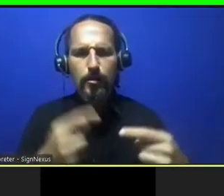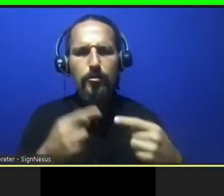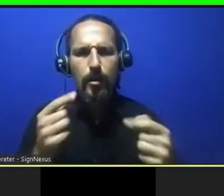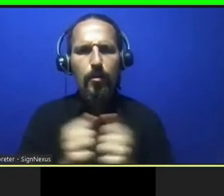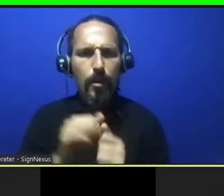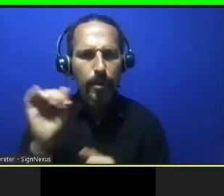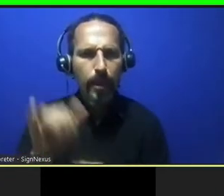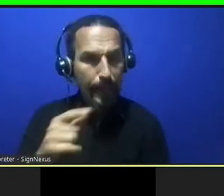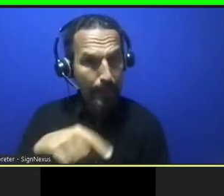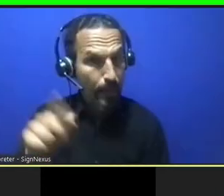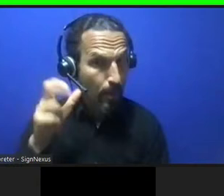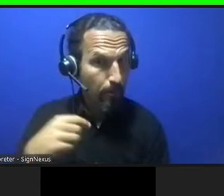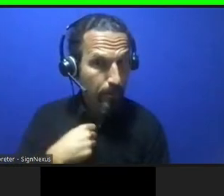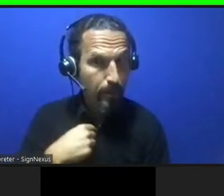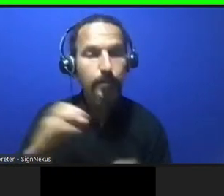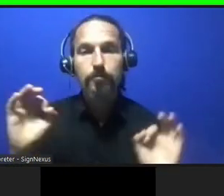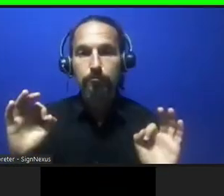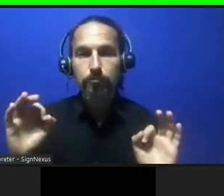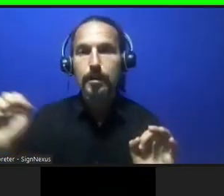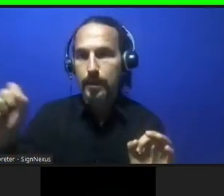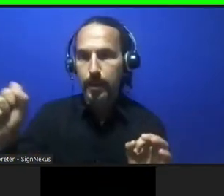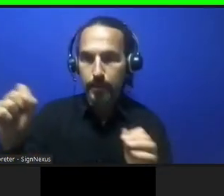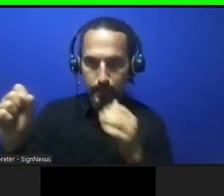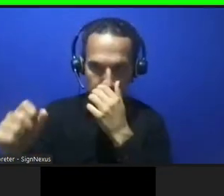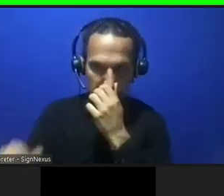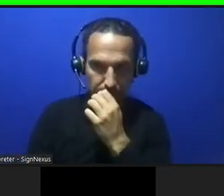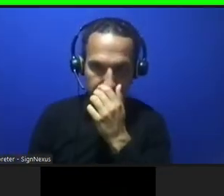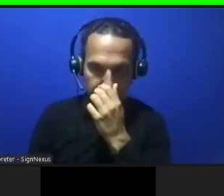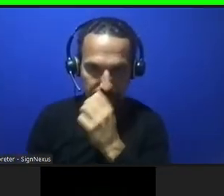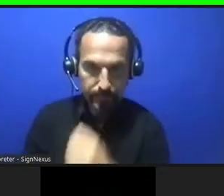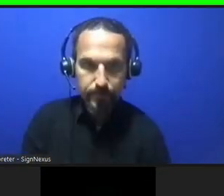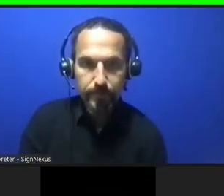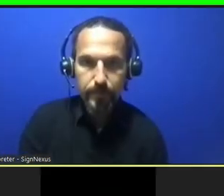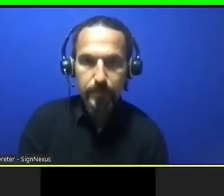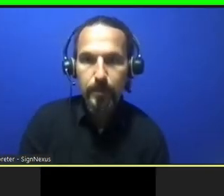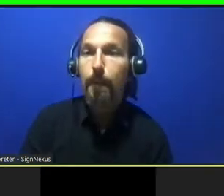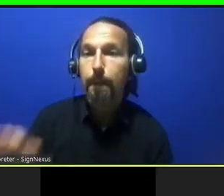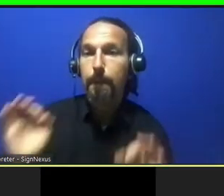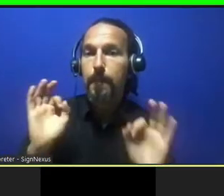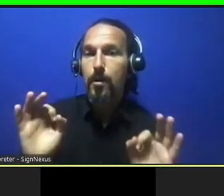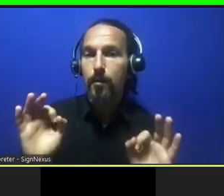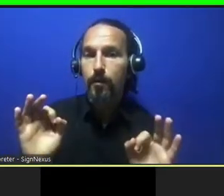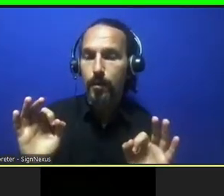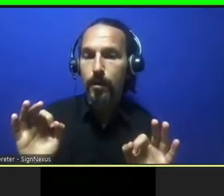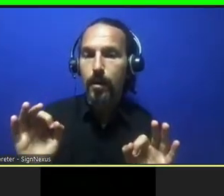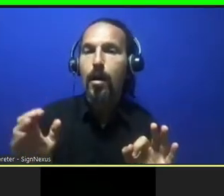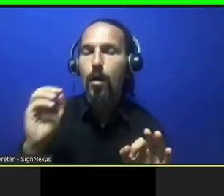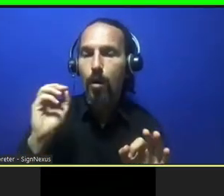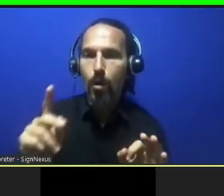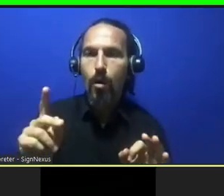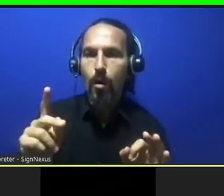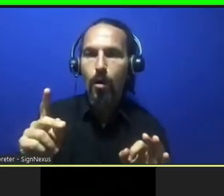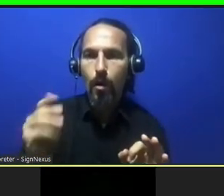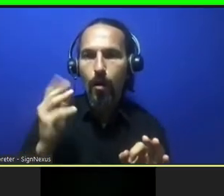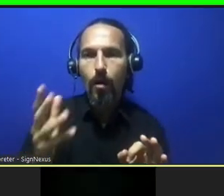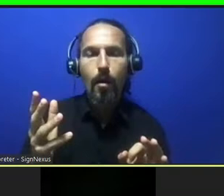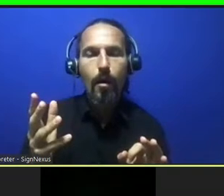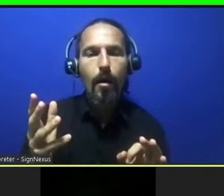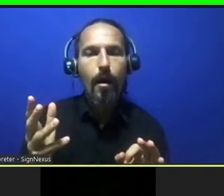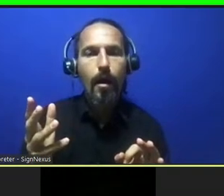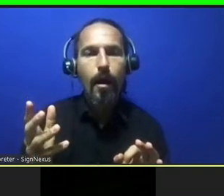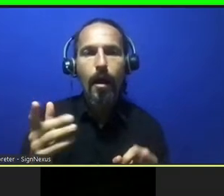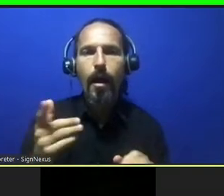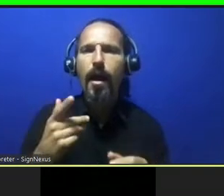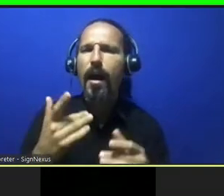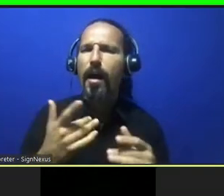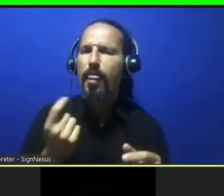can you guys hear me yeah we yes we can hear you oh perfect okay i i have a little